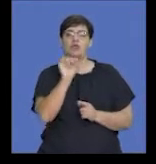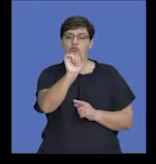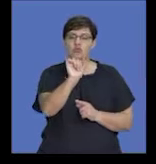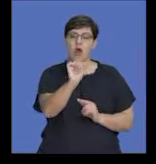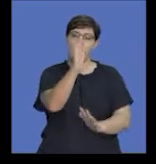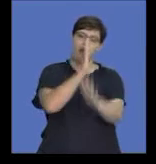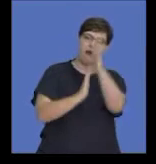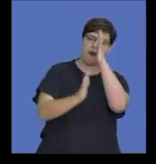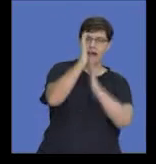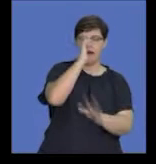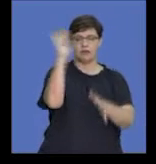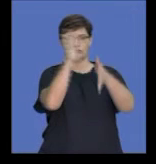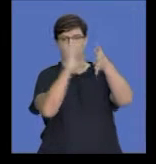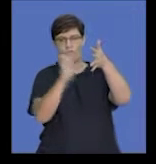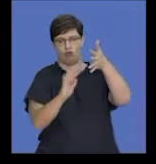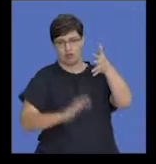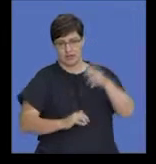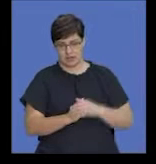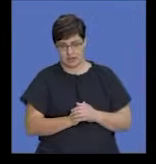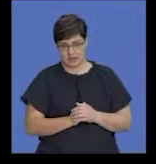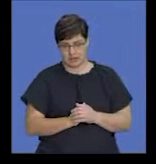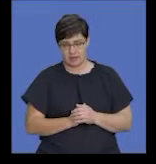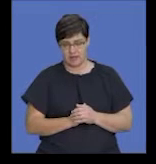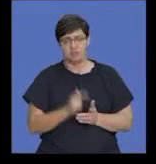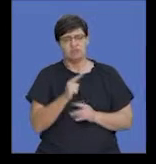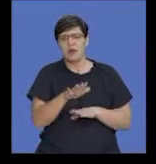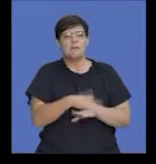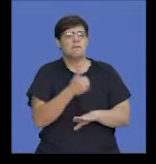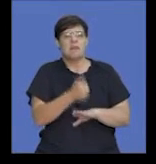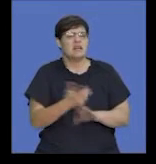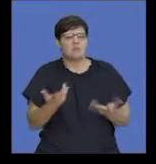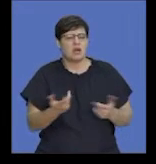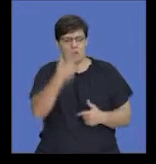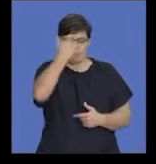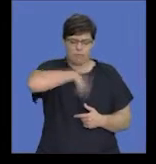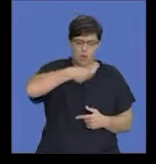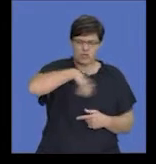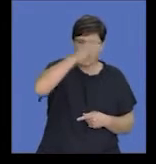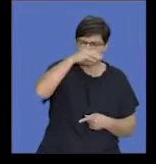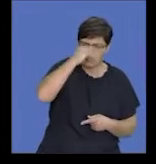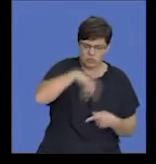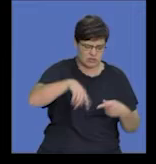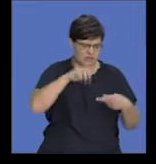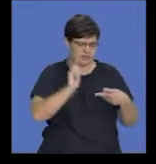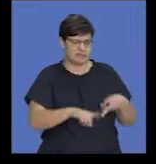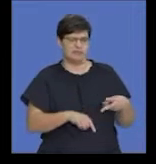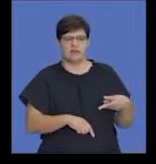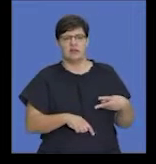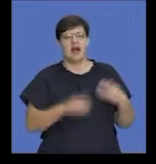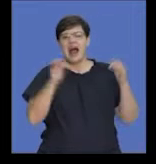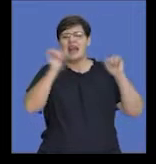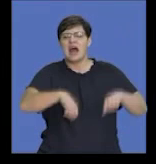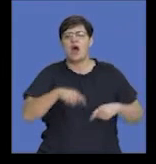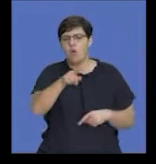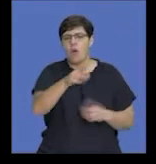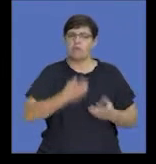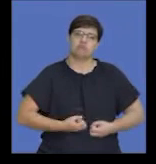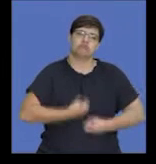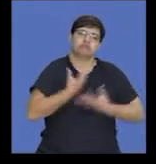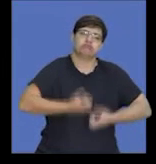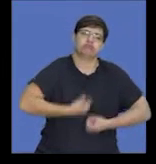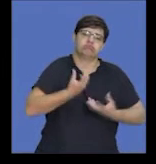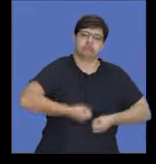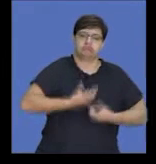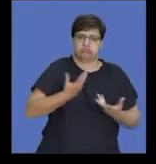storytelling type of topic where it could be based on personal experiences, and it allows you to express